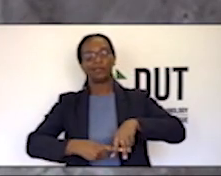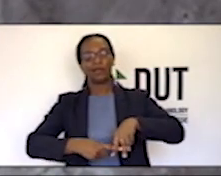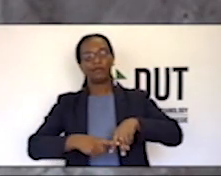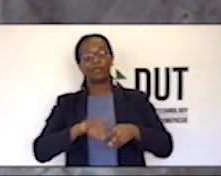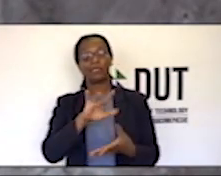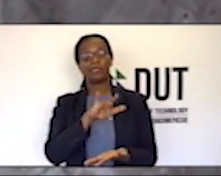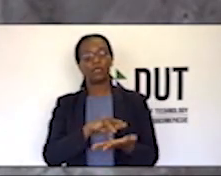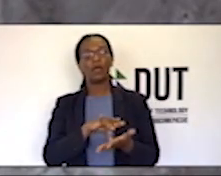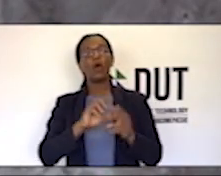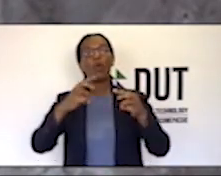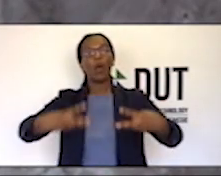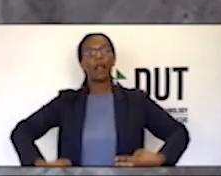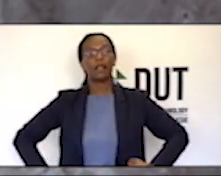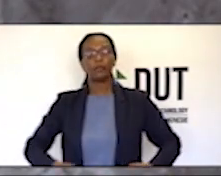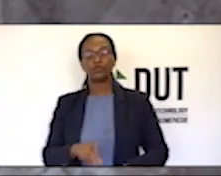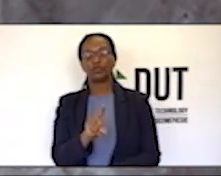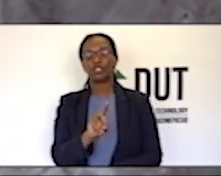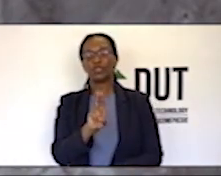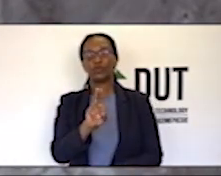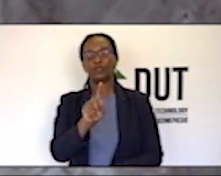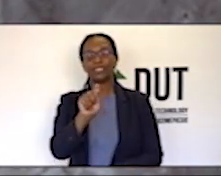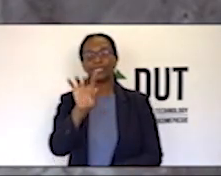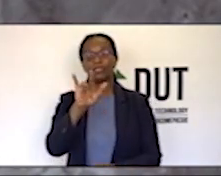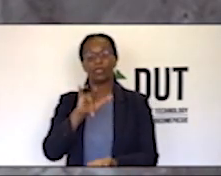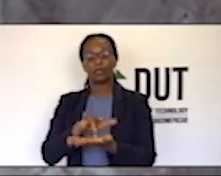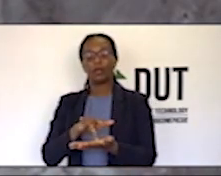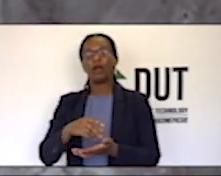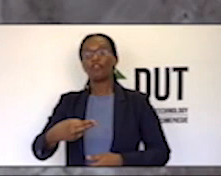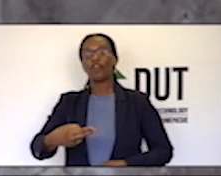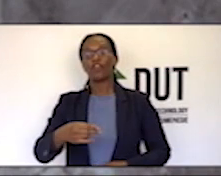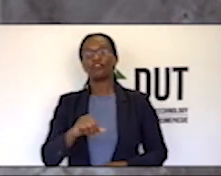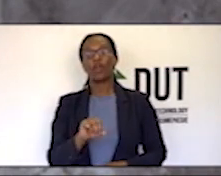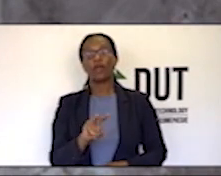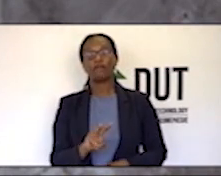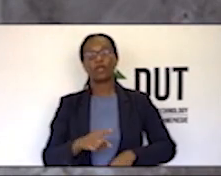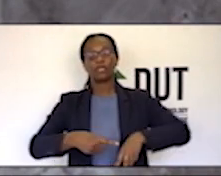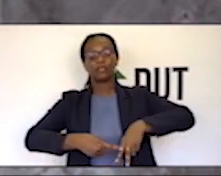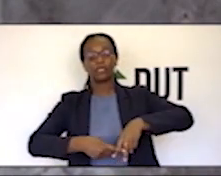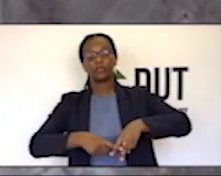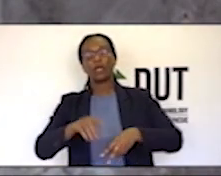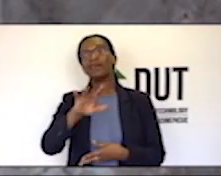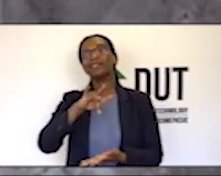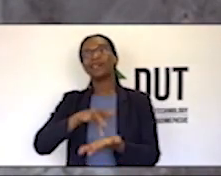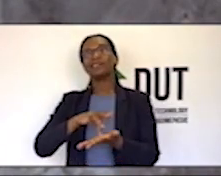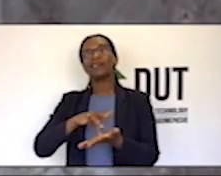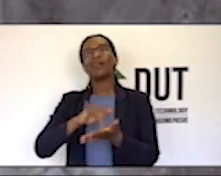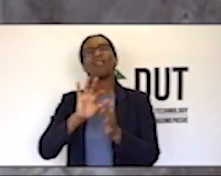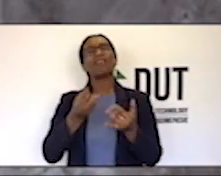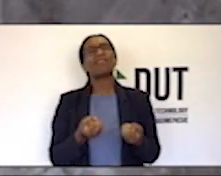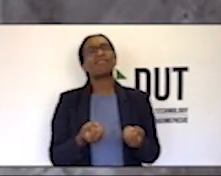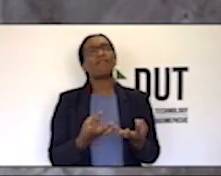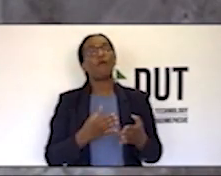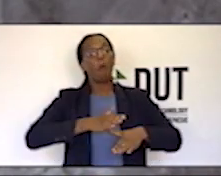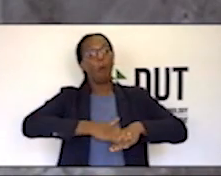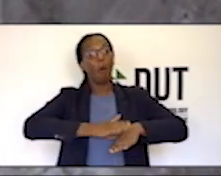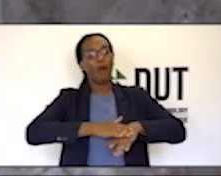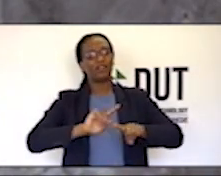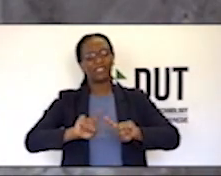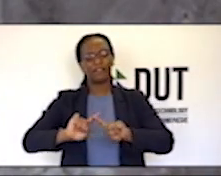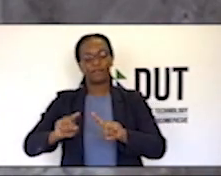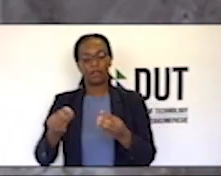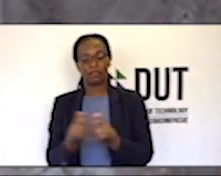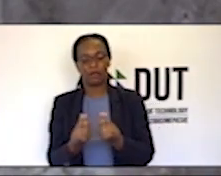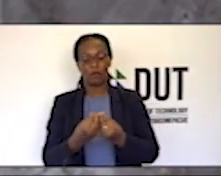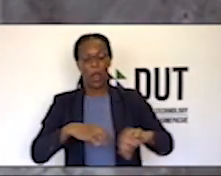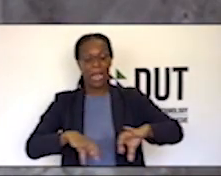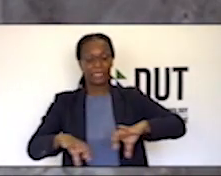University of Technology. The HIV Center provides a comprehensive package of health promotion activities for